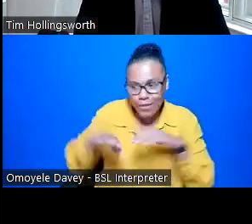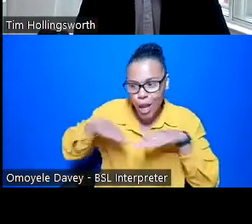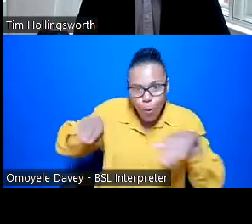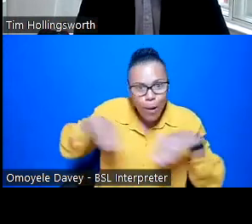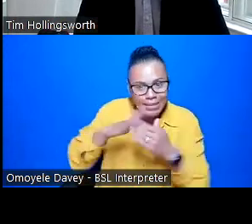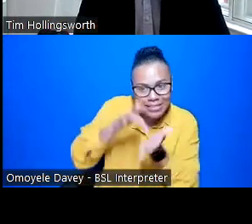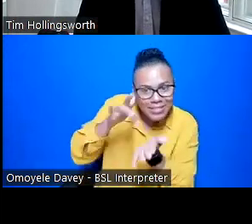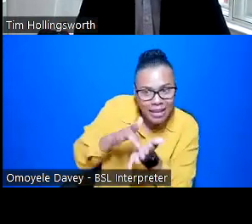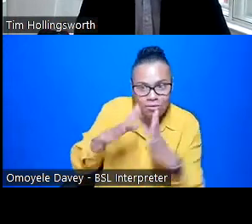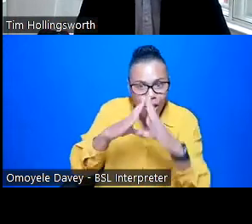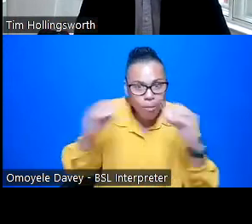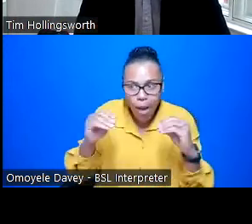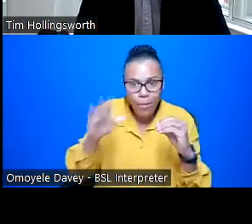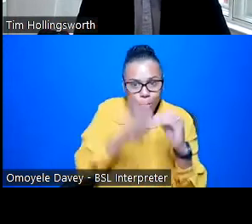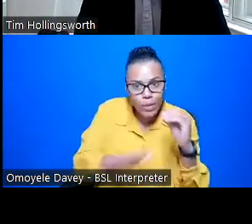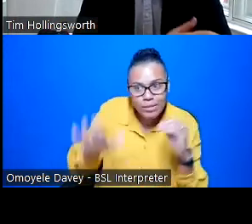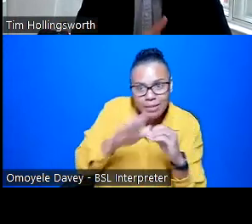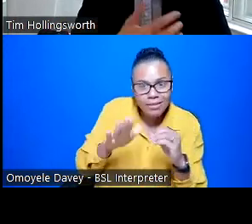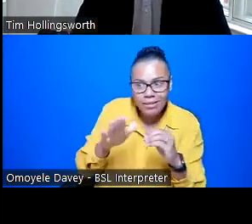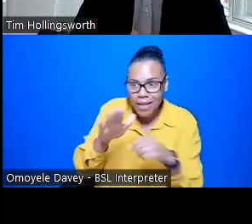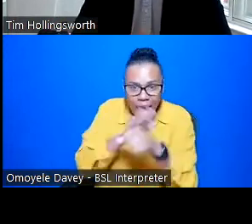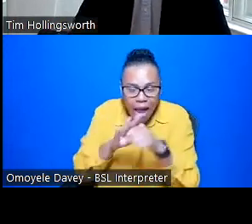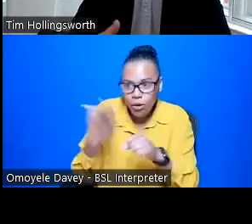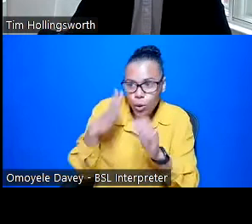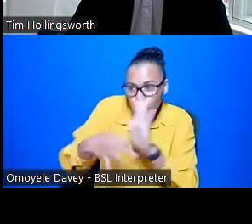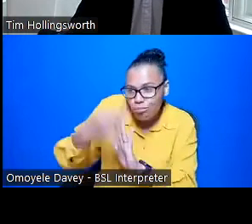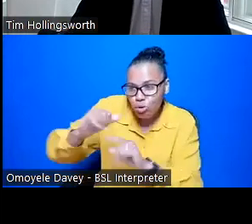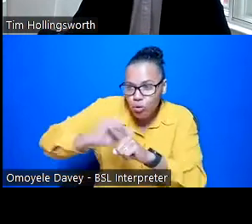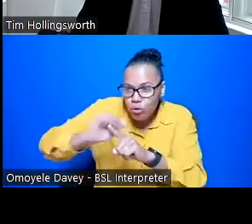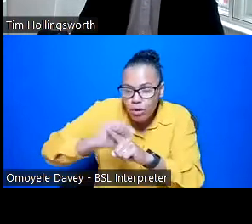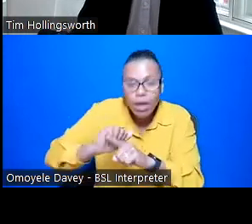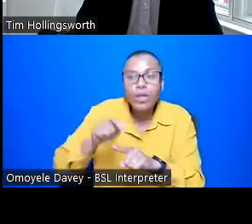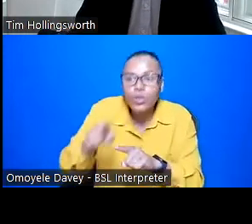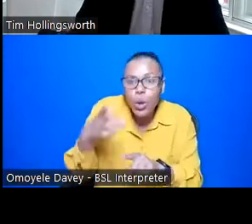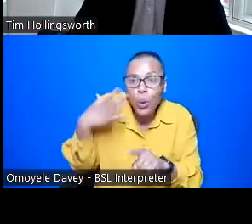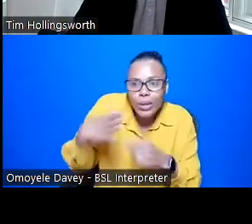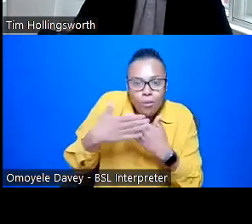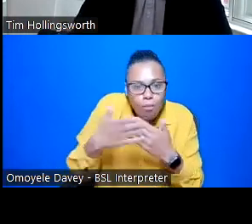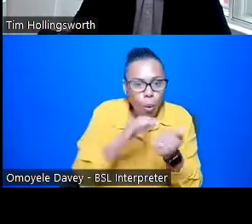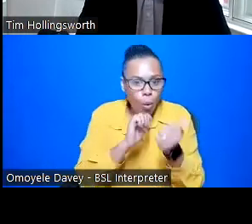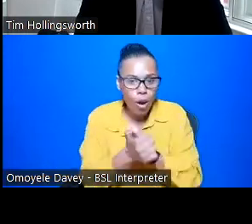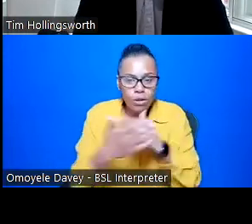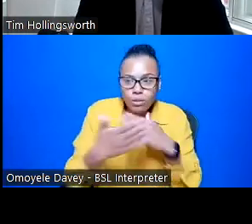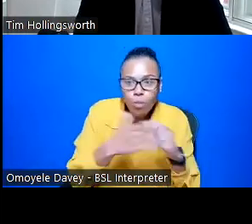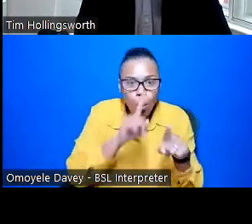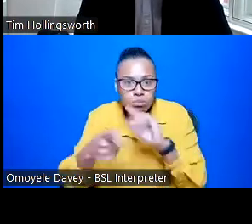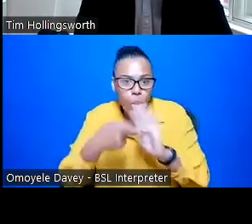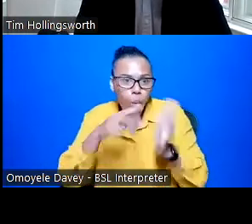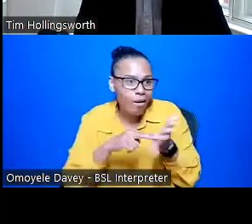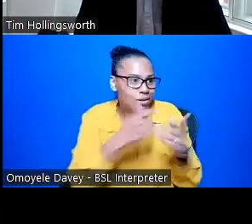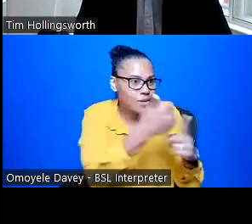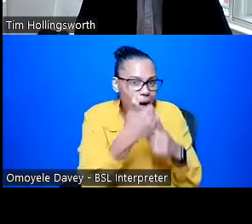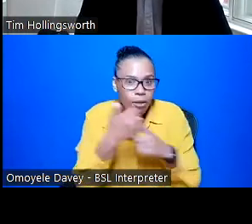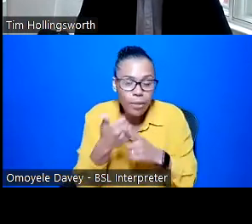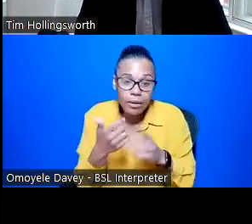of Birmingham, the West Midlands. So we need more partners and more organisations that can help shape our work, like the